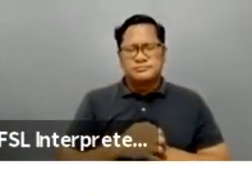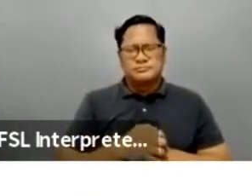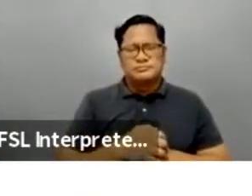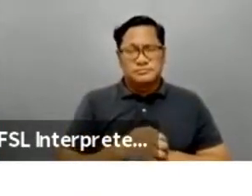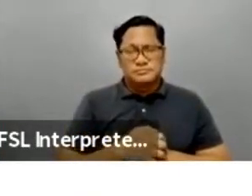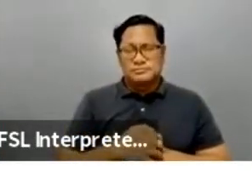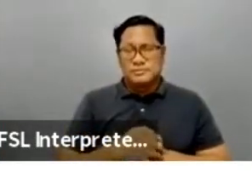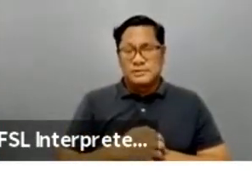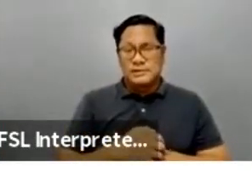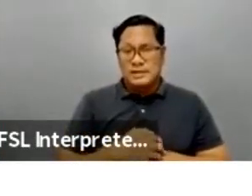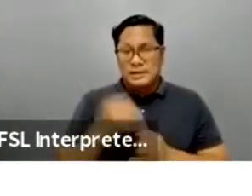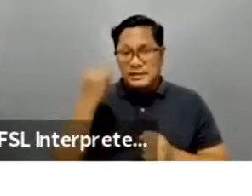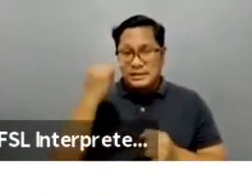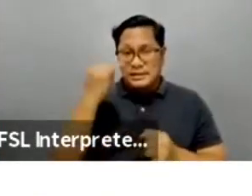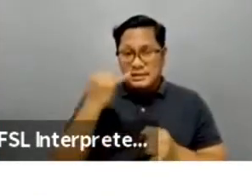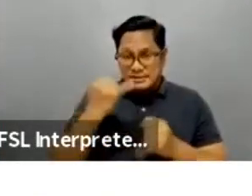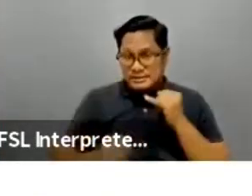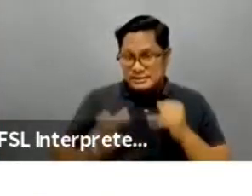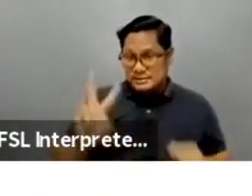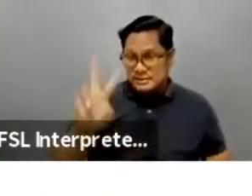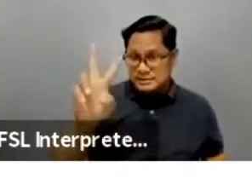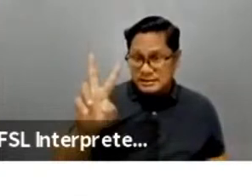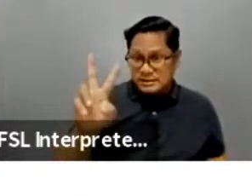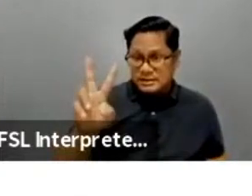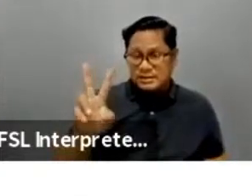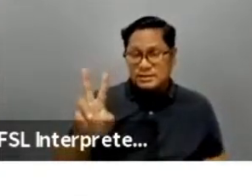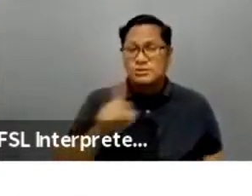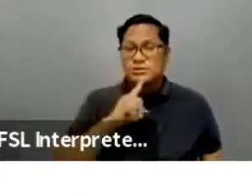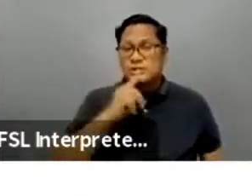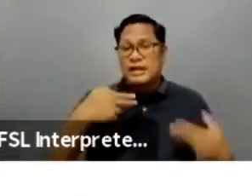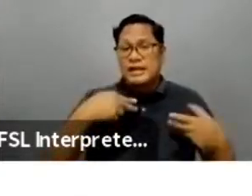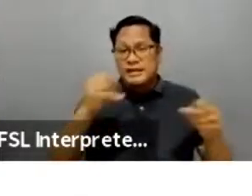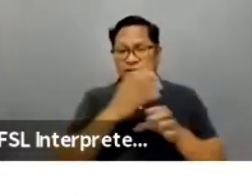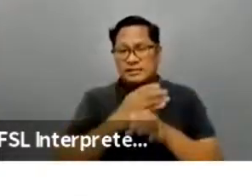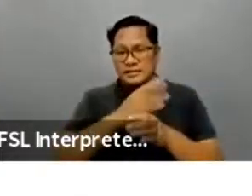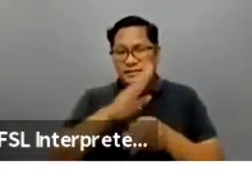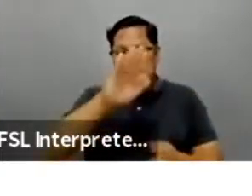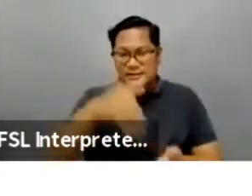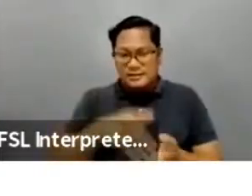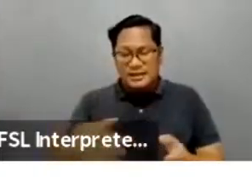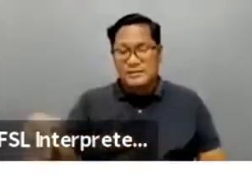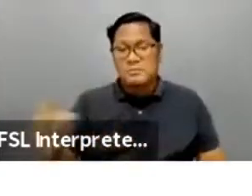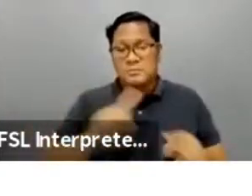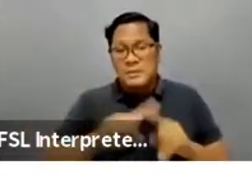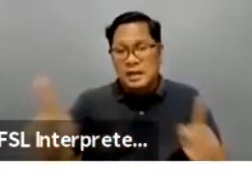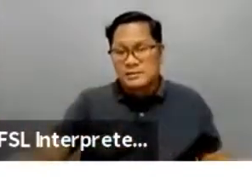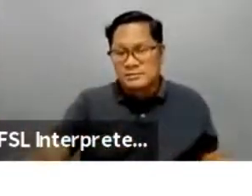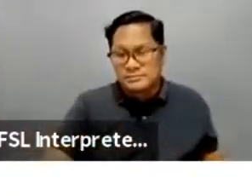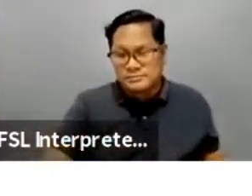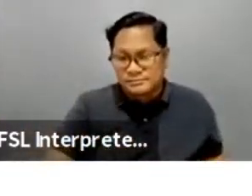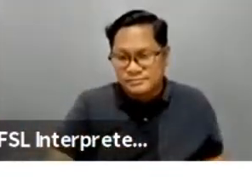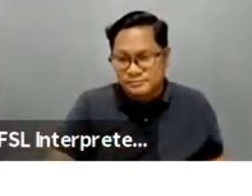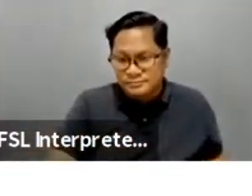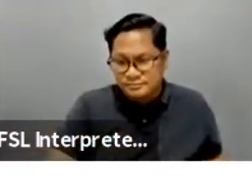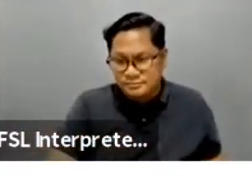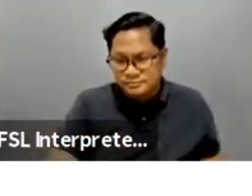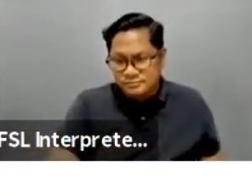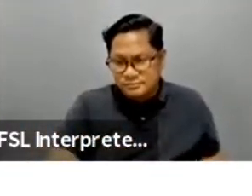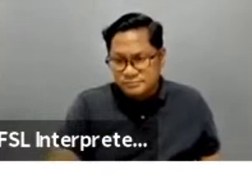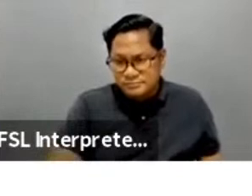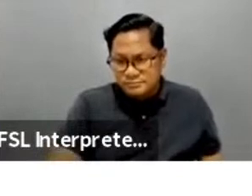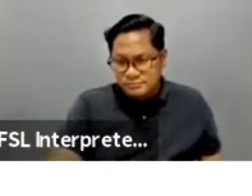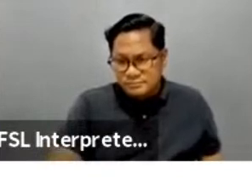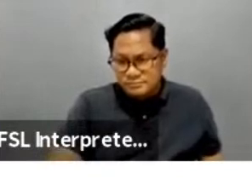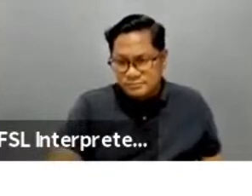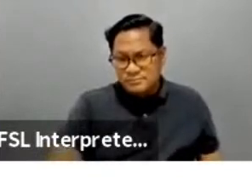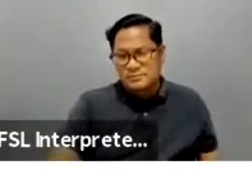My second to the last slide, ito yung healthcare sa gitna. Pero kung iisipin mo,